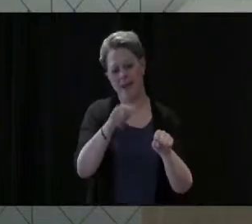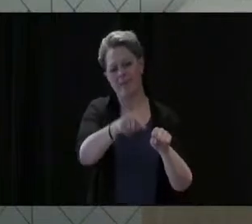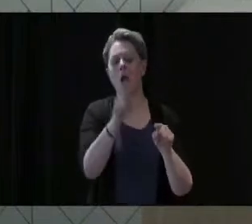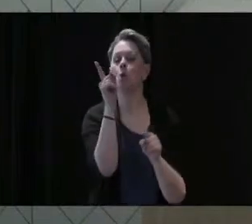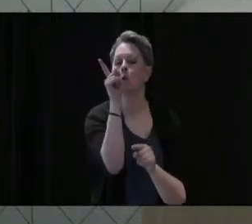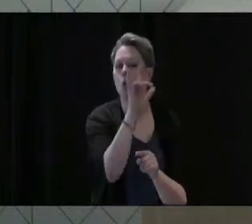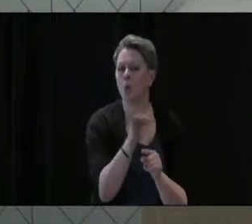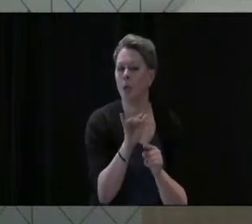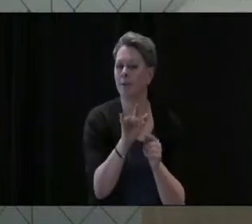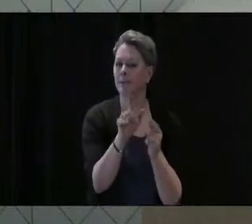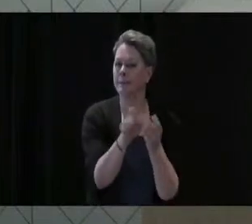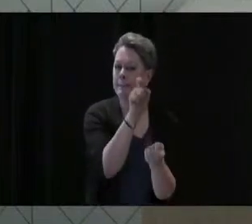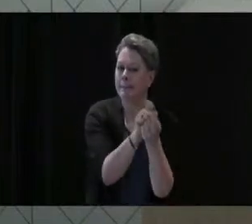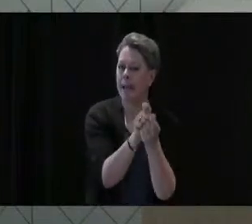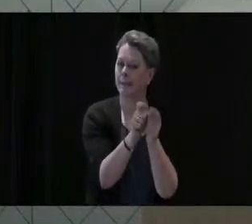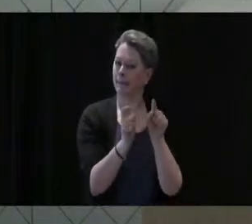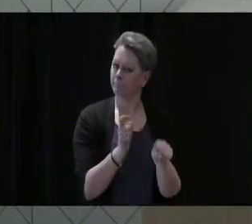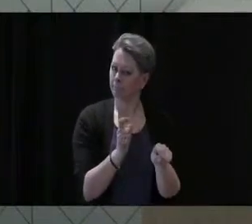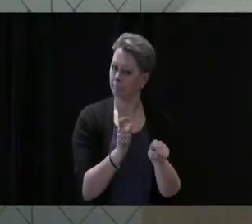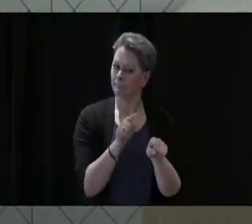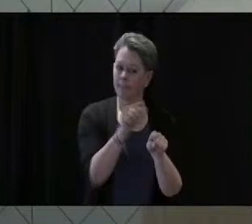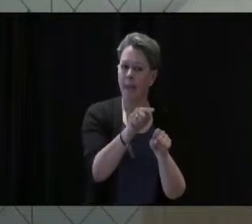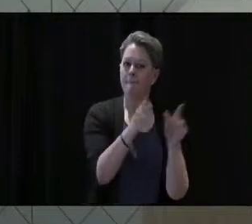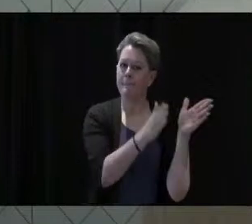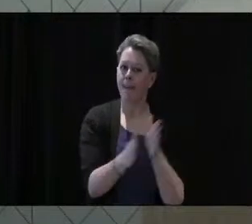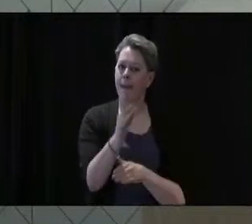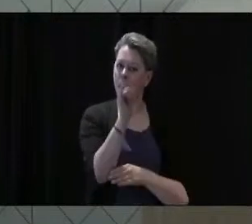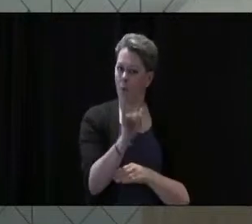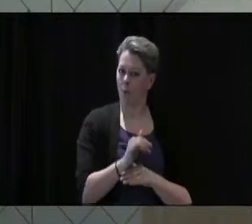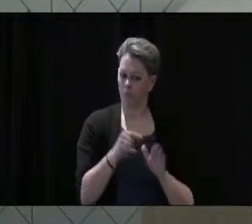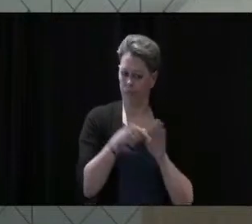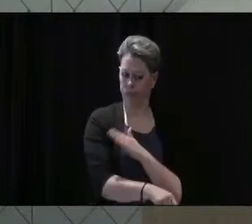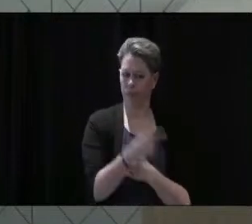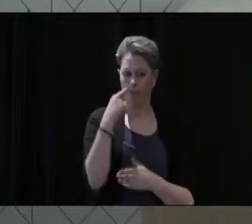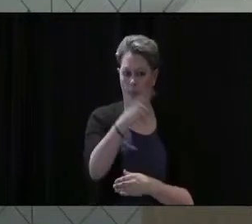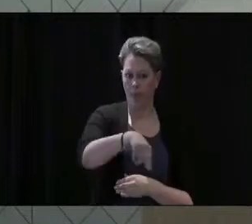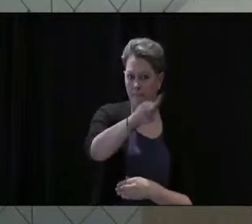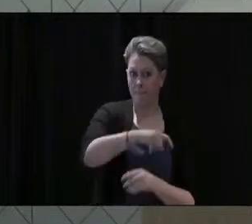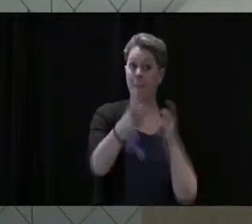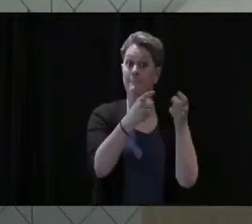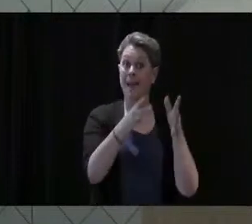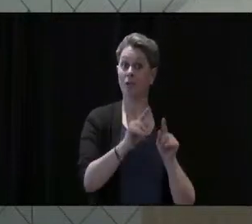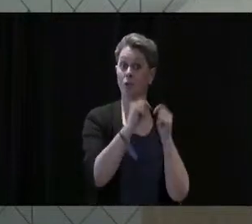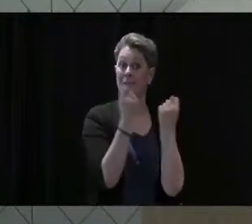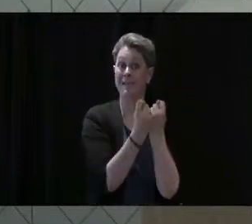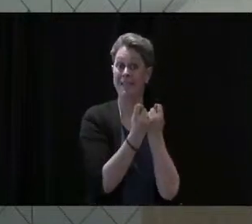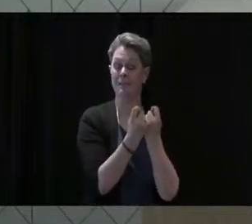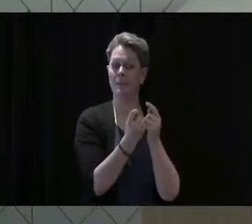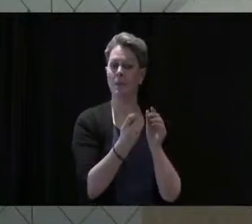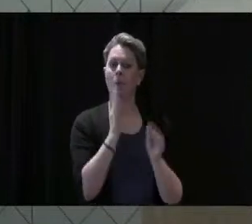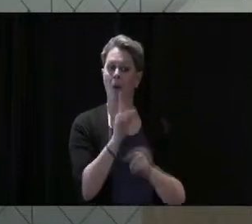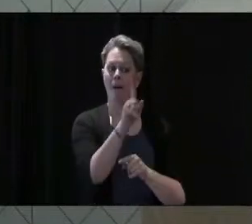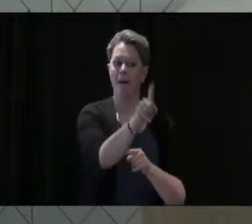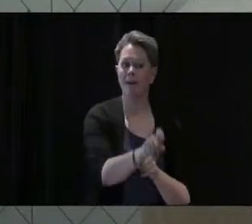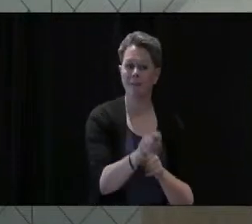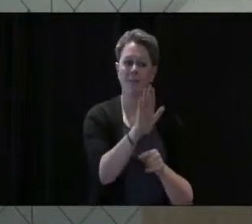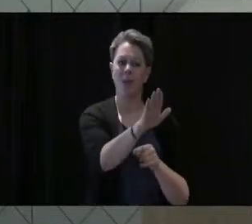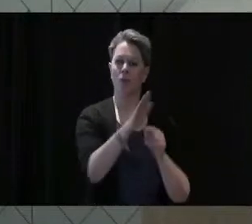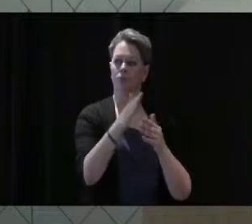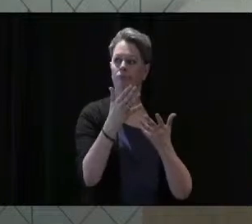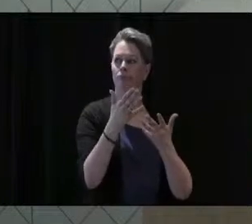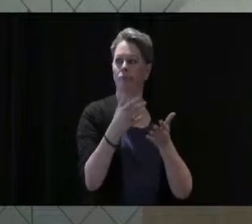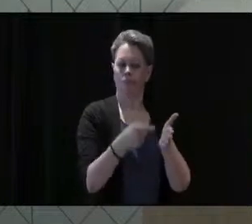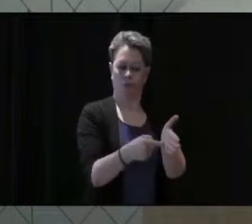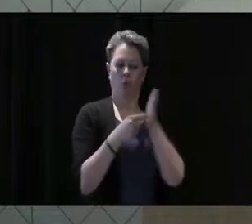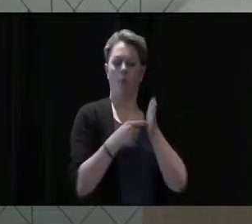going to go in that accountability framework? What is it that we are asking the managerial teams to do? What sort of reporting do they have